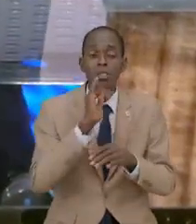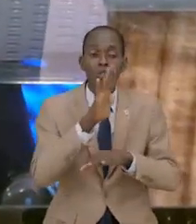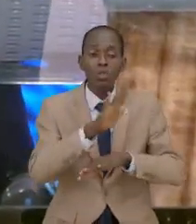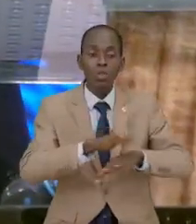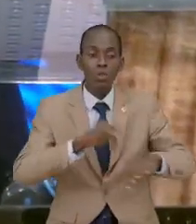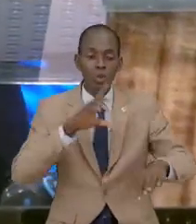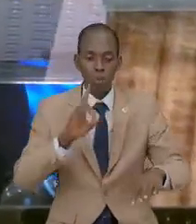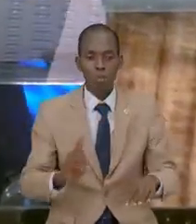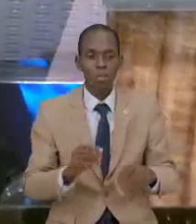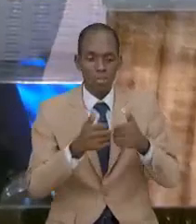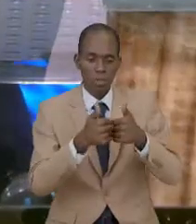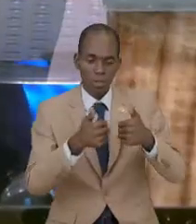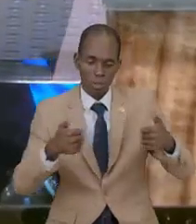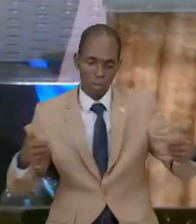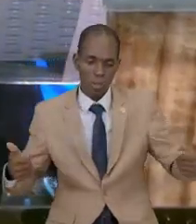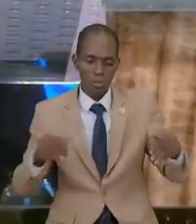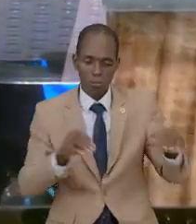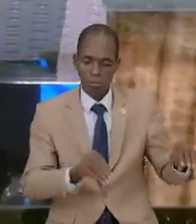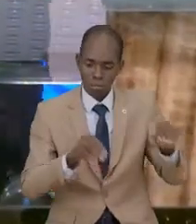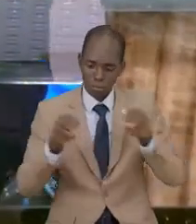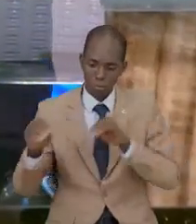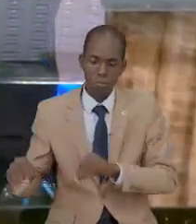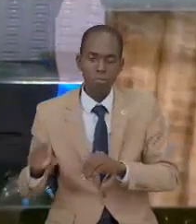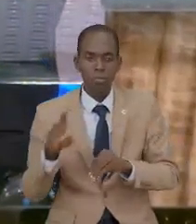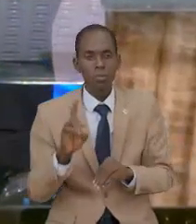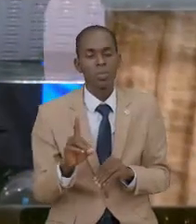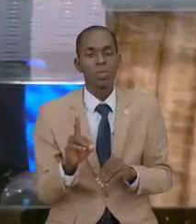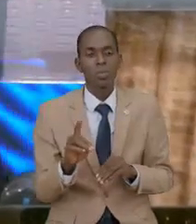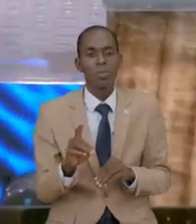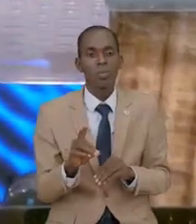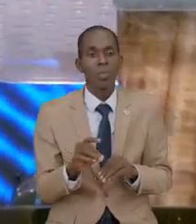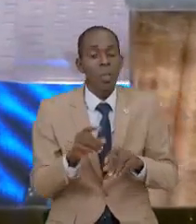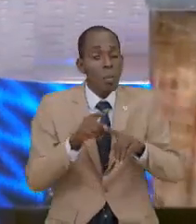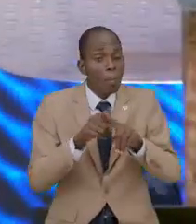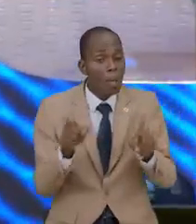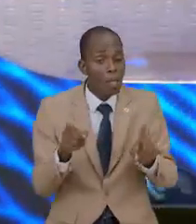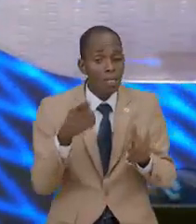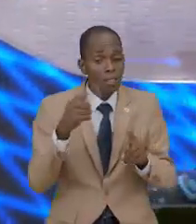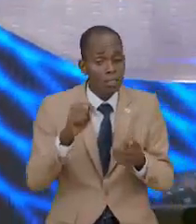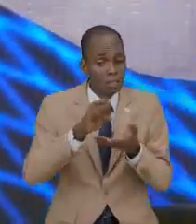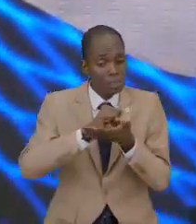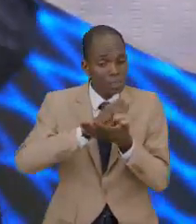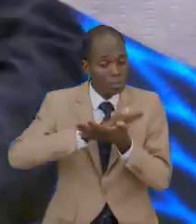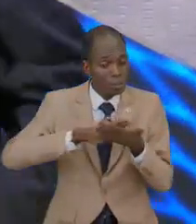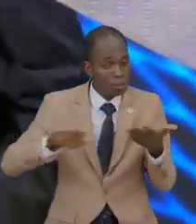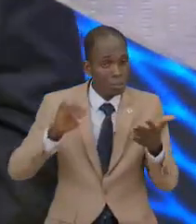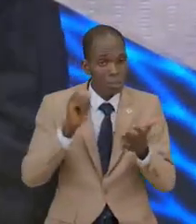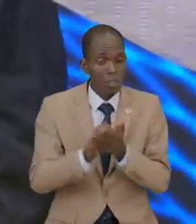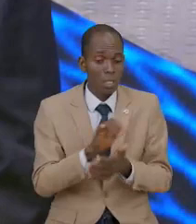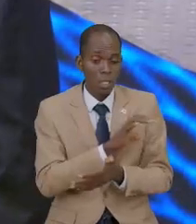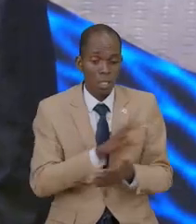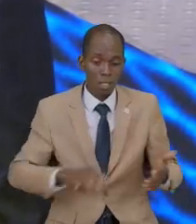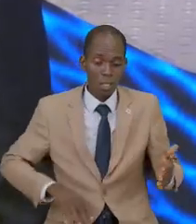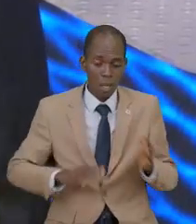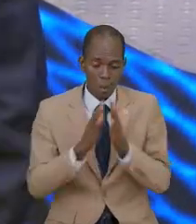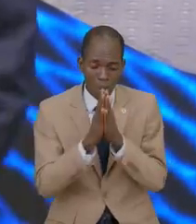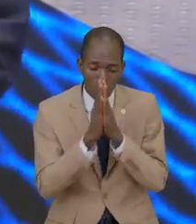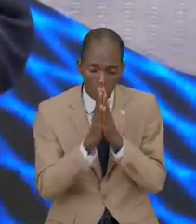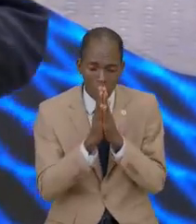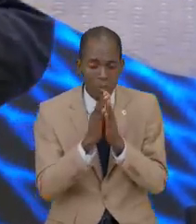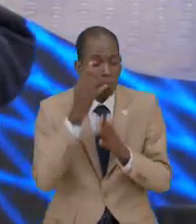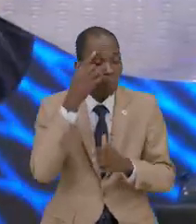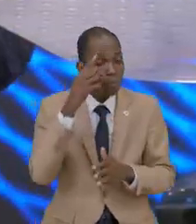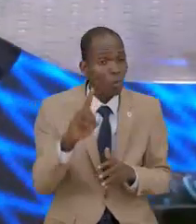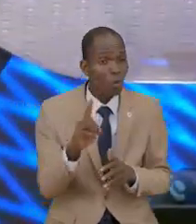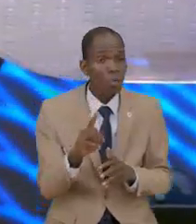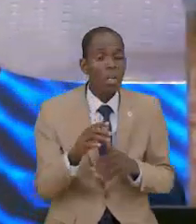out, set apart. But the sanctification that Christ prayed about